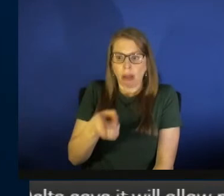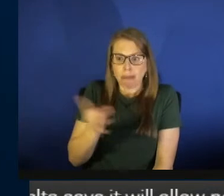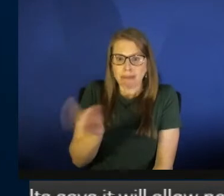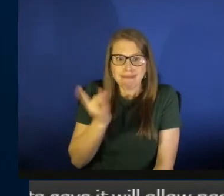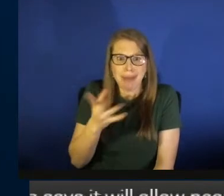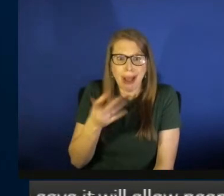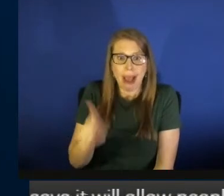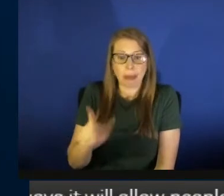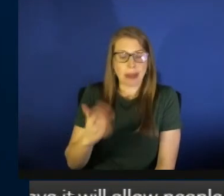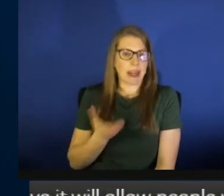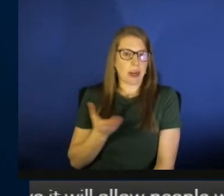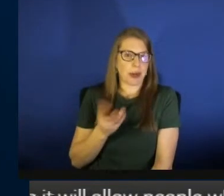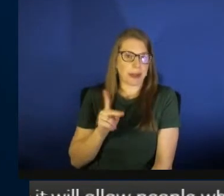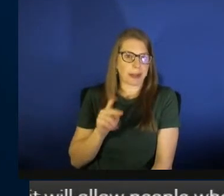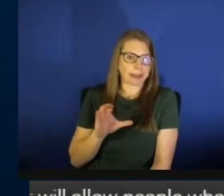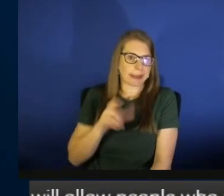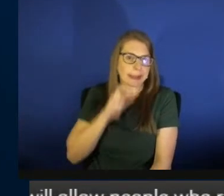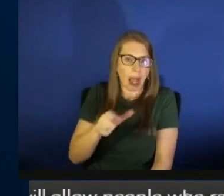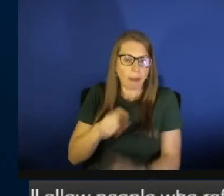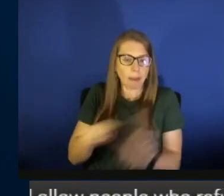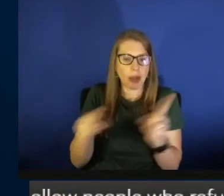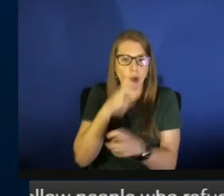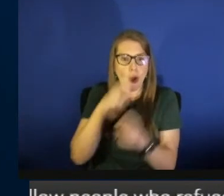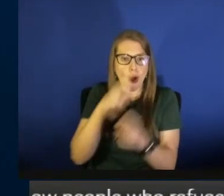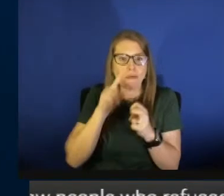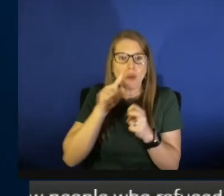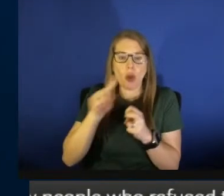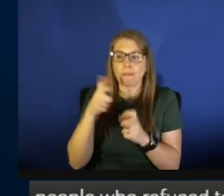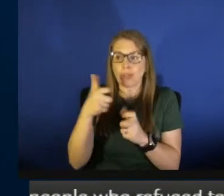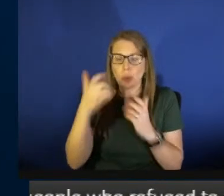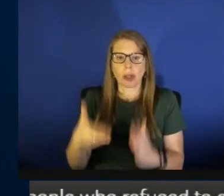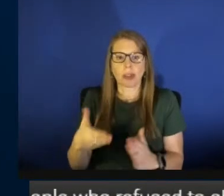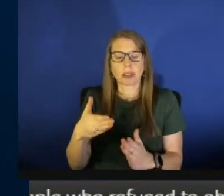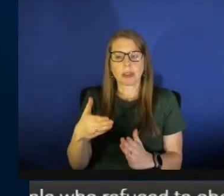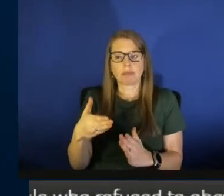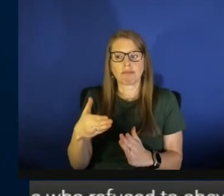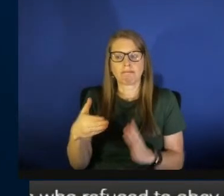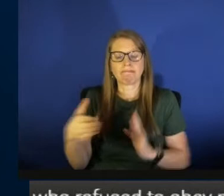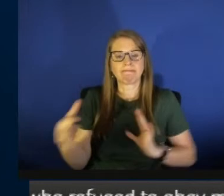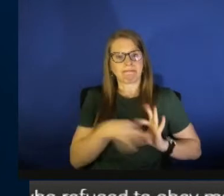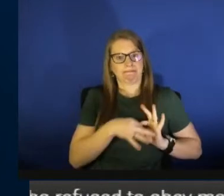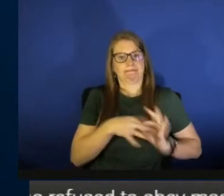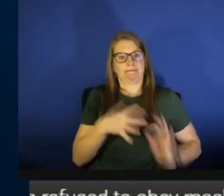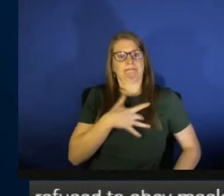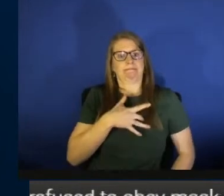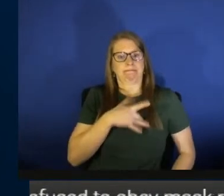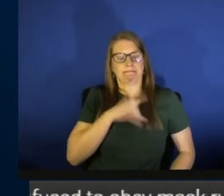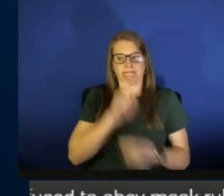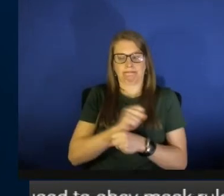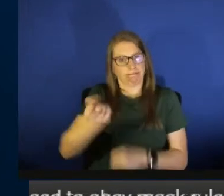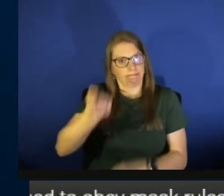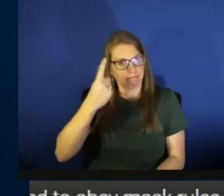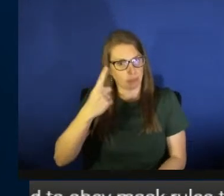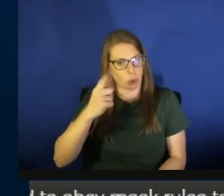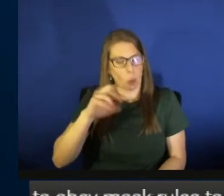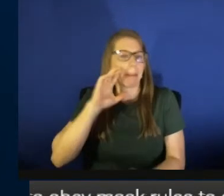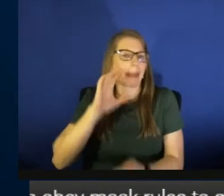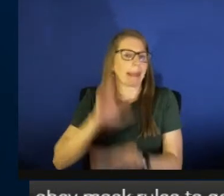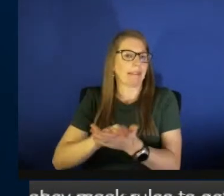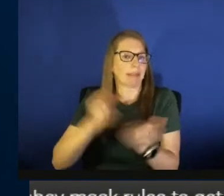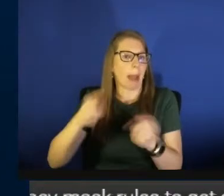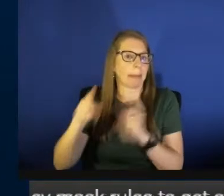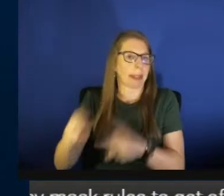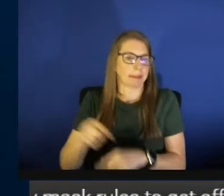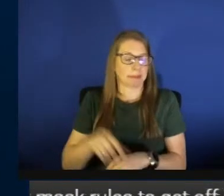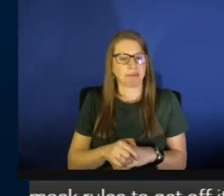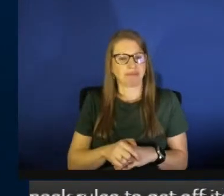in your backyard, it's sometimes hard for viewers to connect to that and really understand it or believe it, if you will. So how did